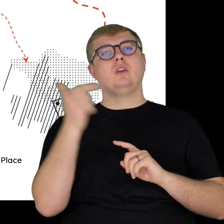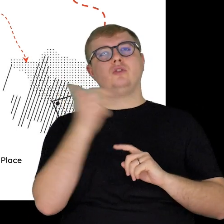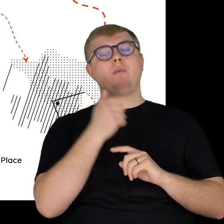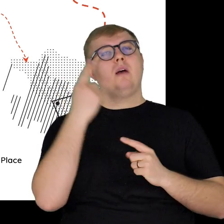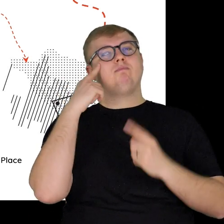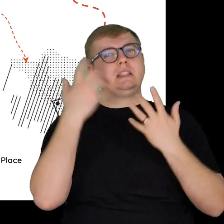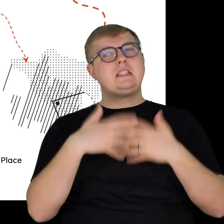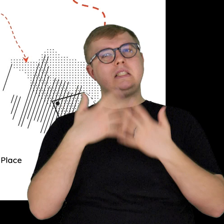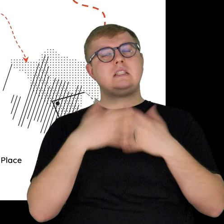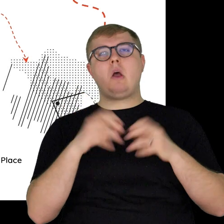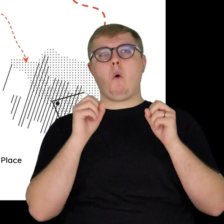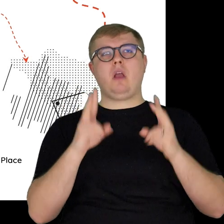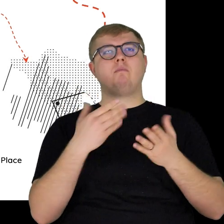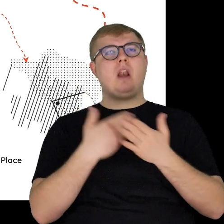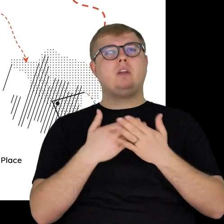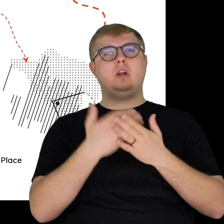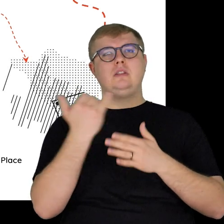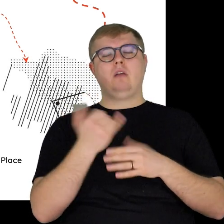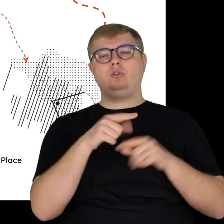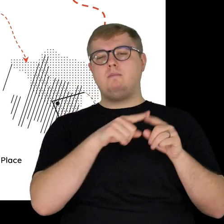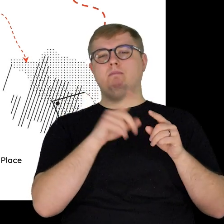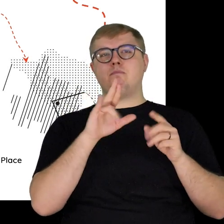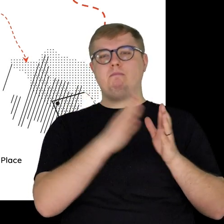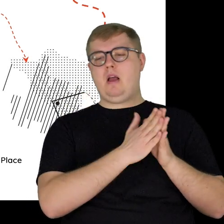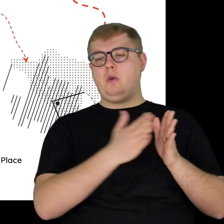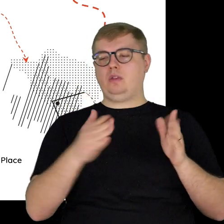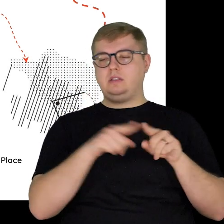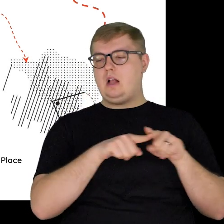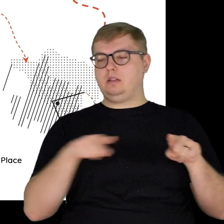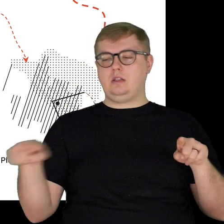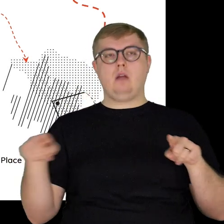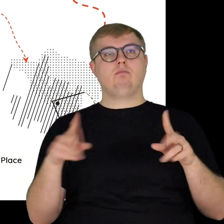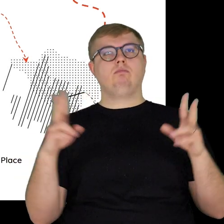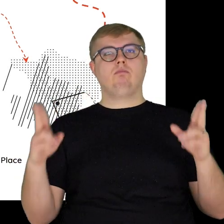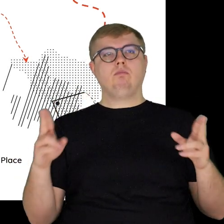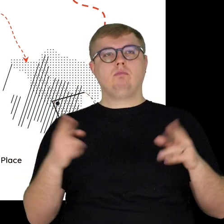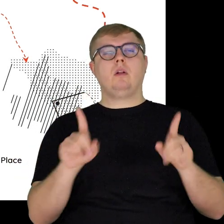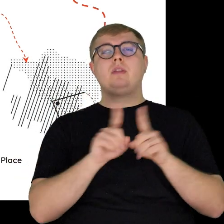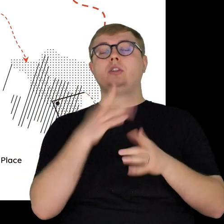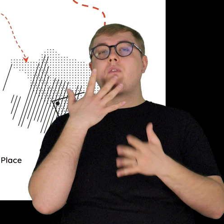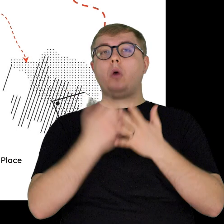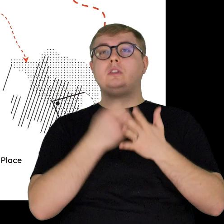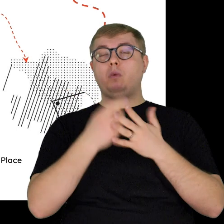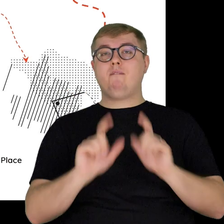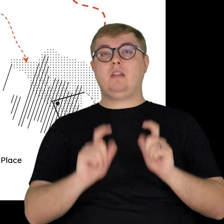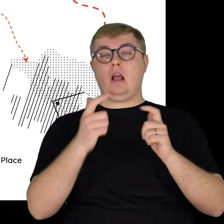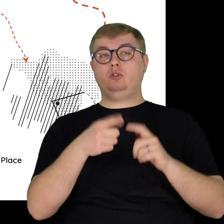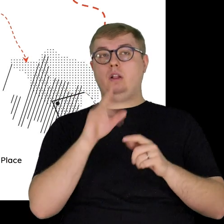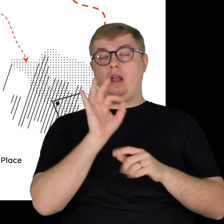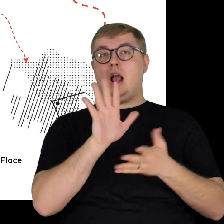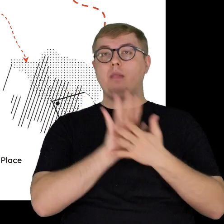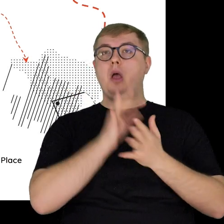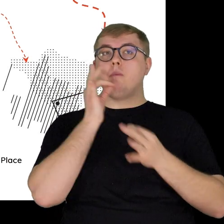do I use this periodization? Why do I use this event, these stories or stories, and so on?